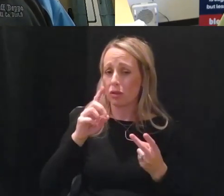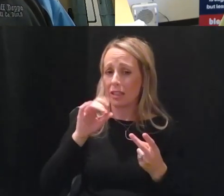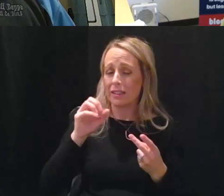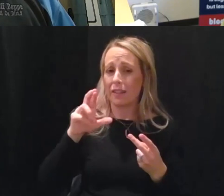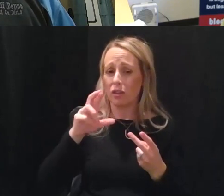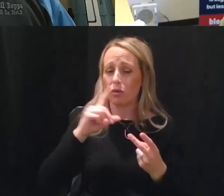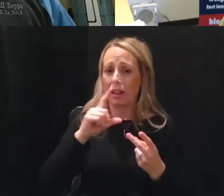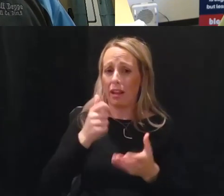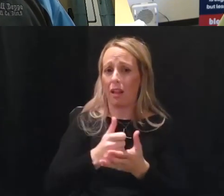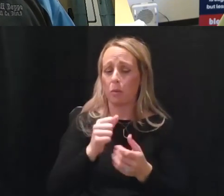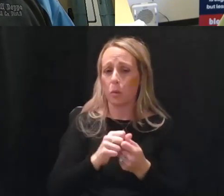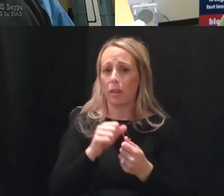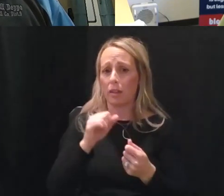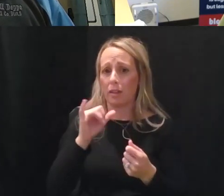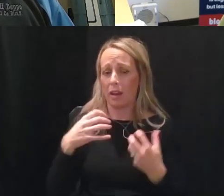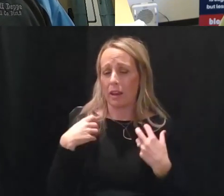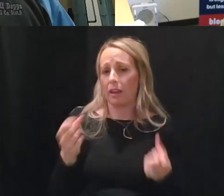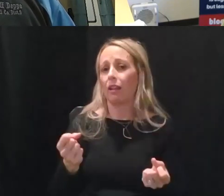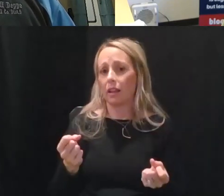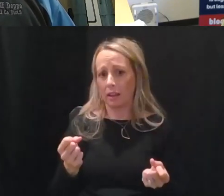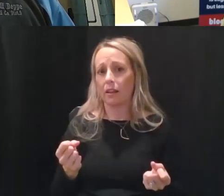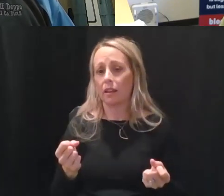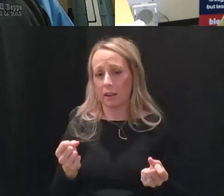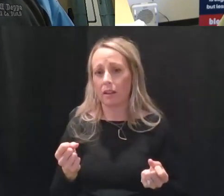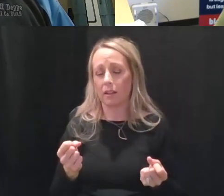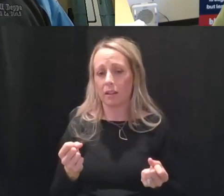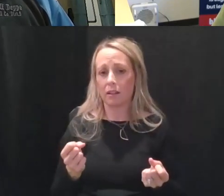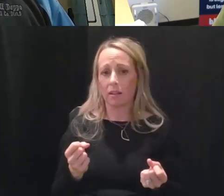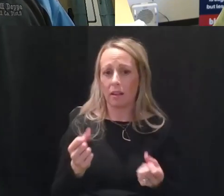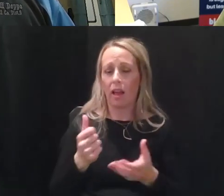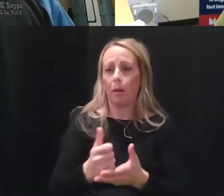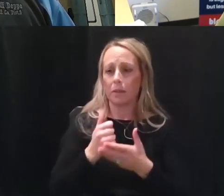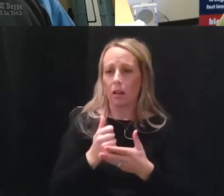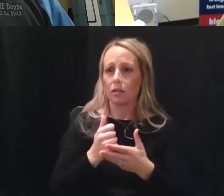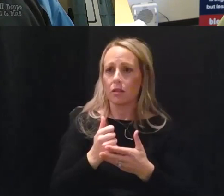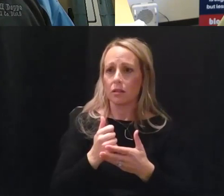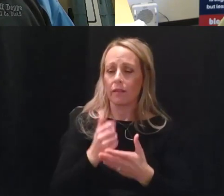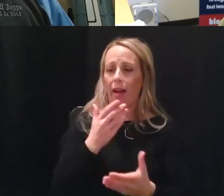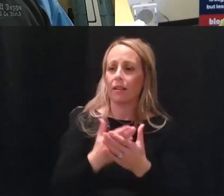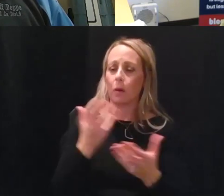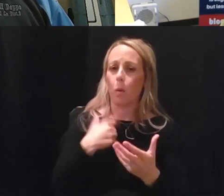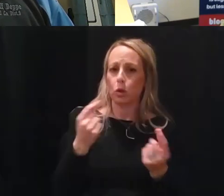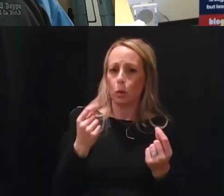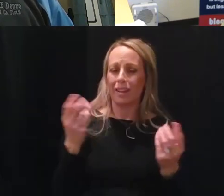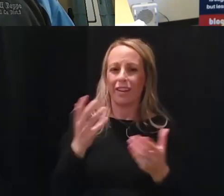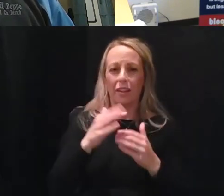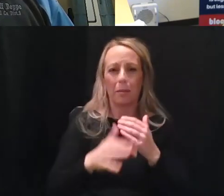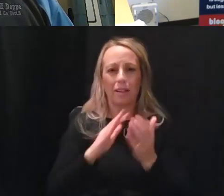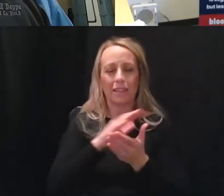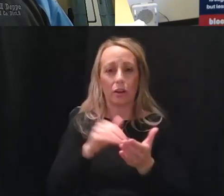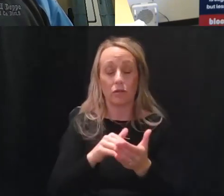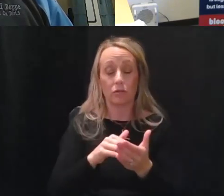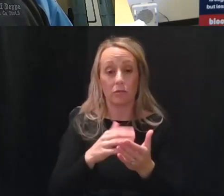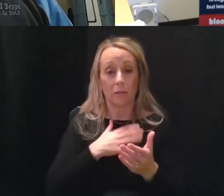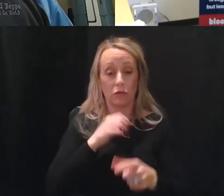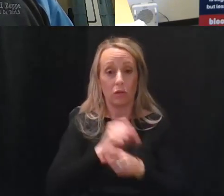think it really gives substance to what we're doing here at the Blood Center. So as Director of Donor Services, I'm responsible